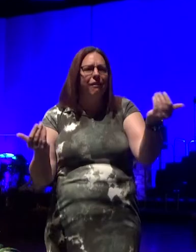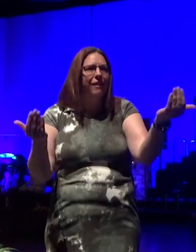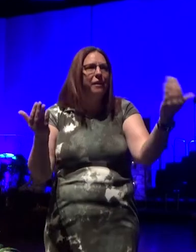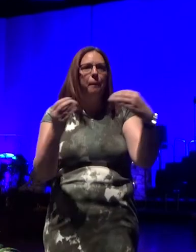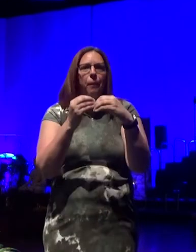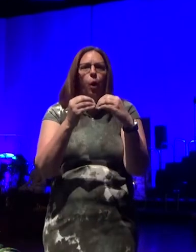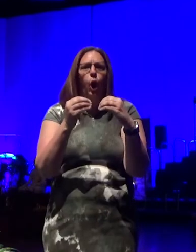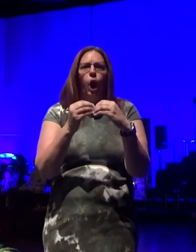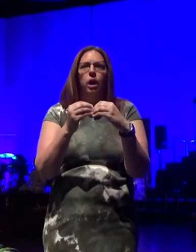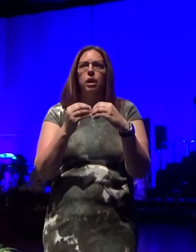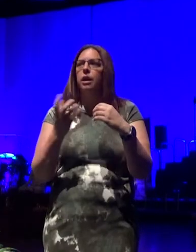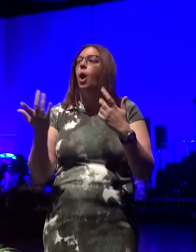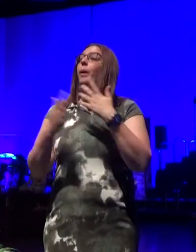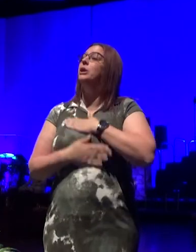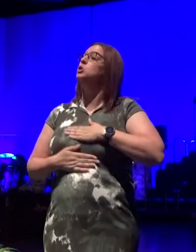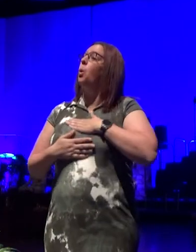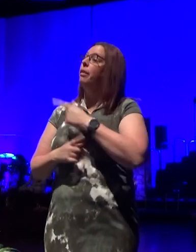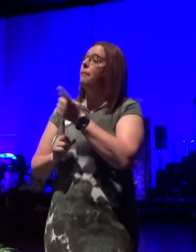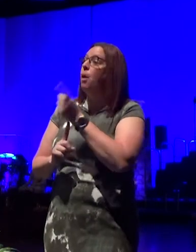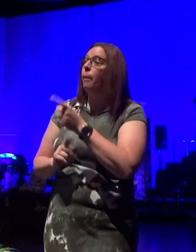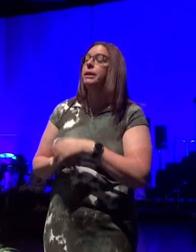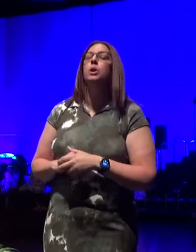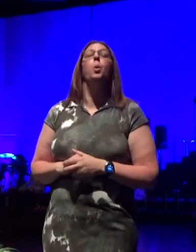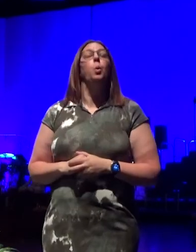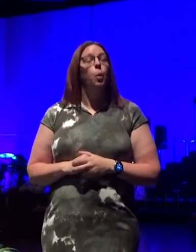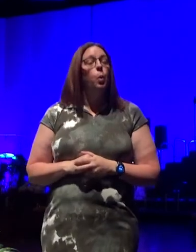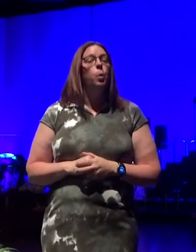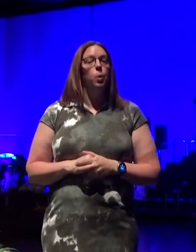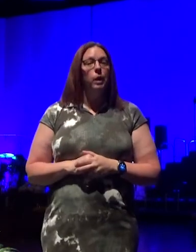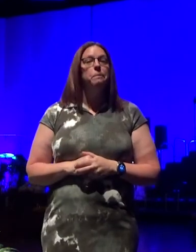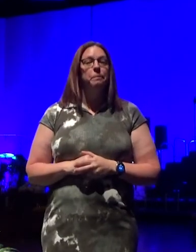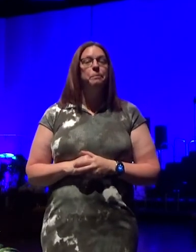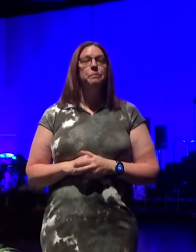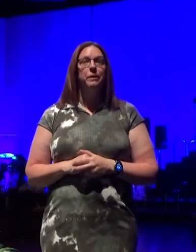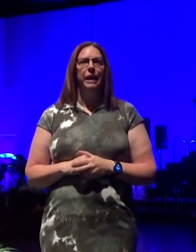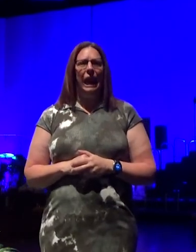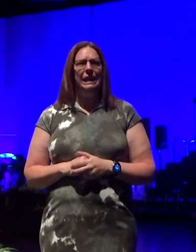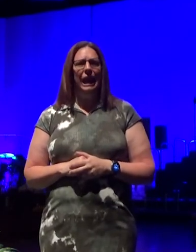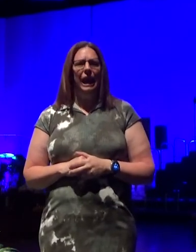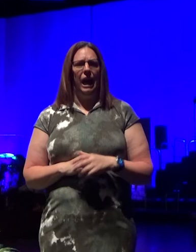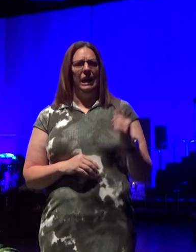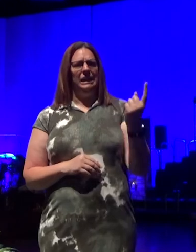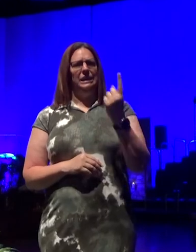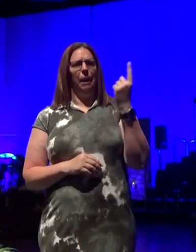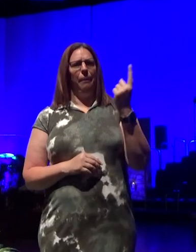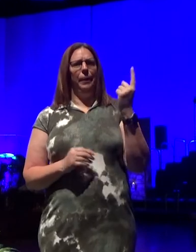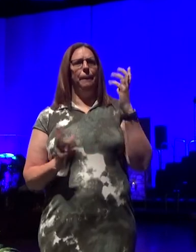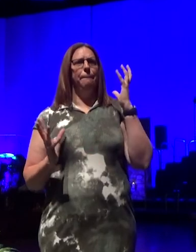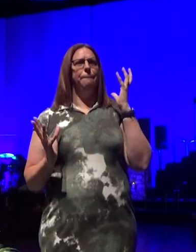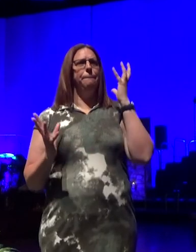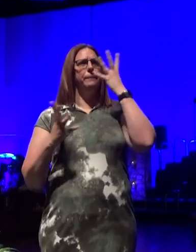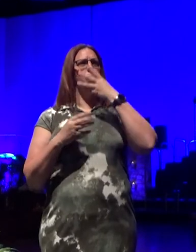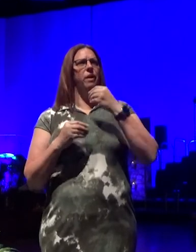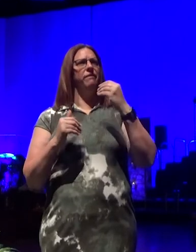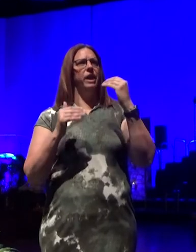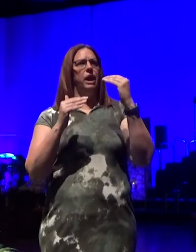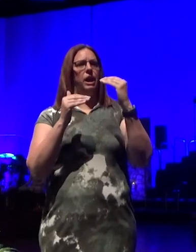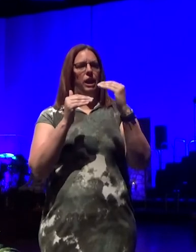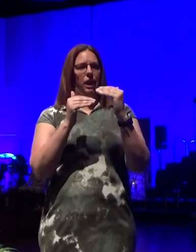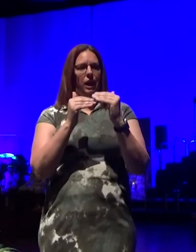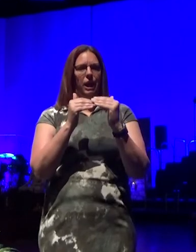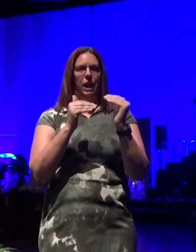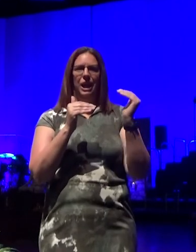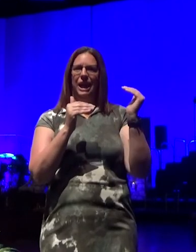Enjoy the moment? Yeah. There is something beautifully transcendent in that story, that